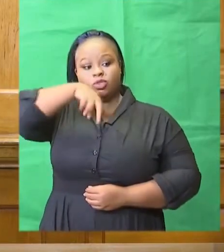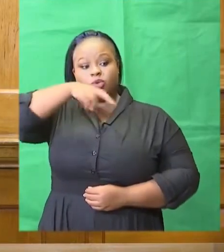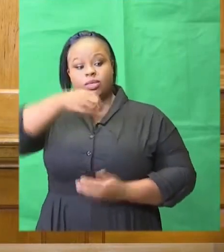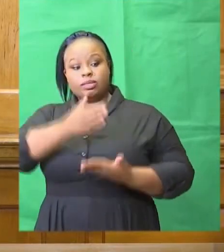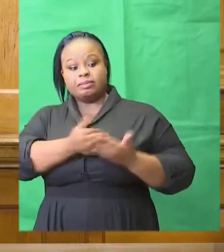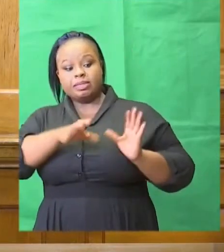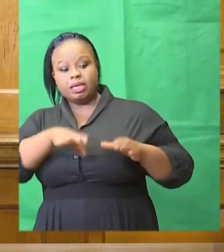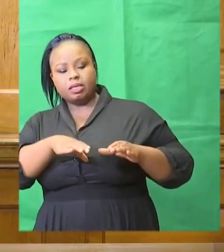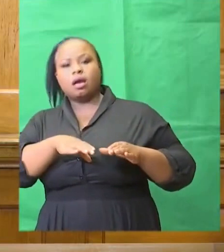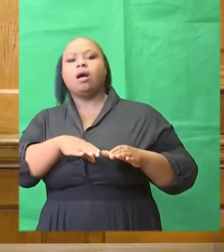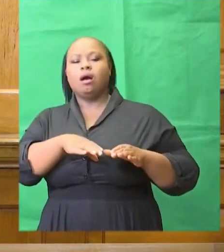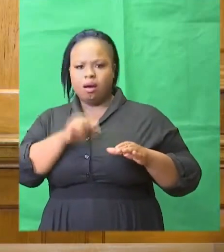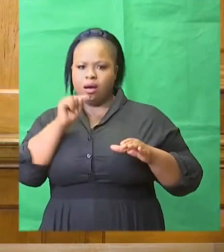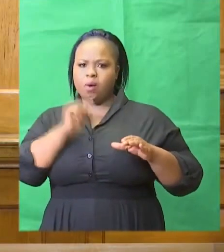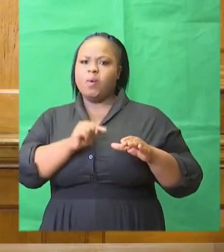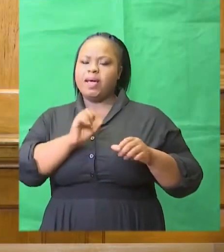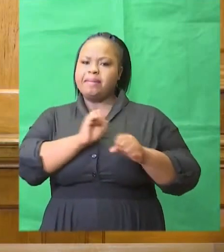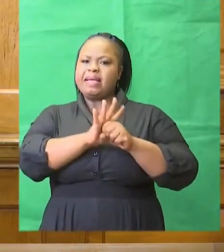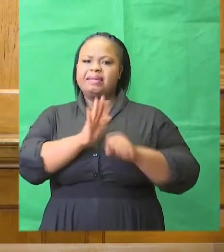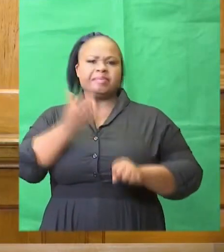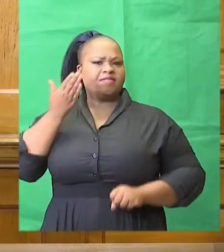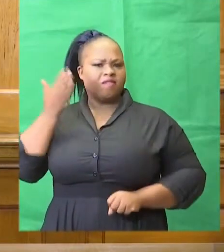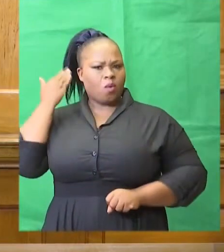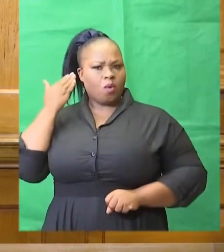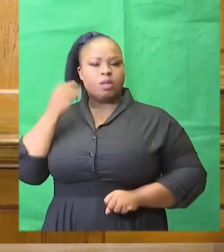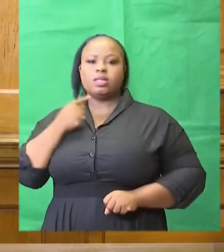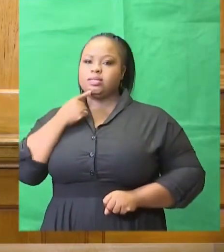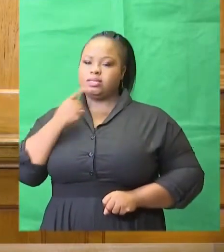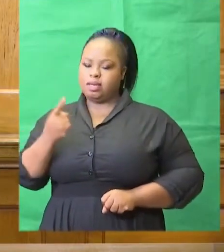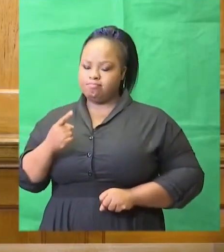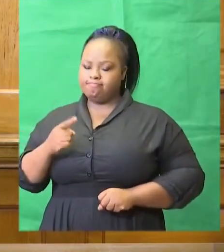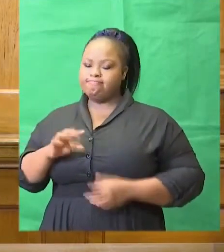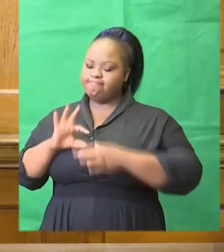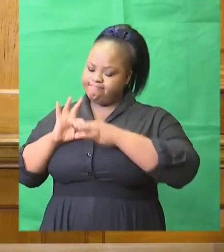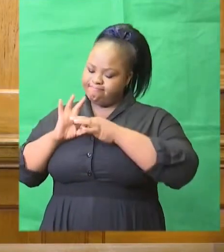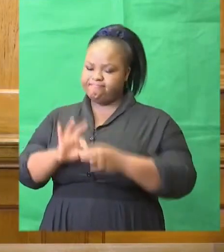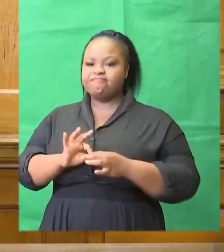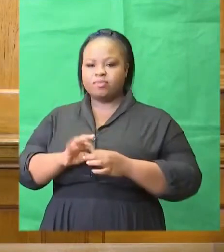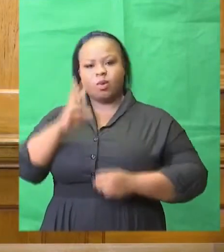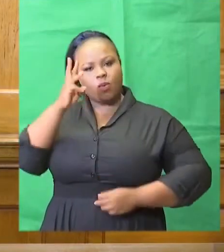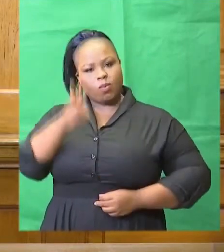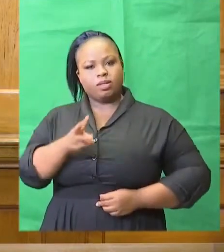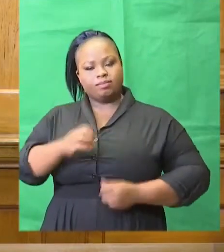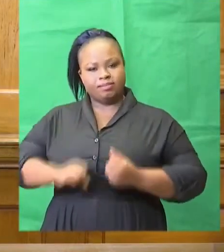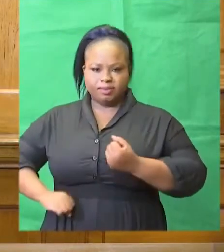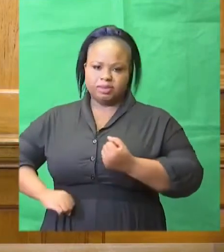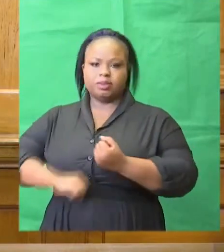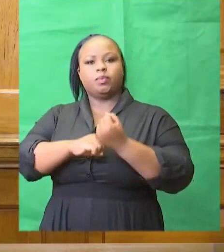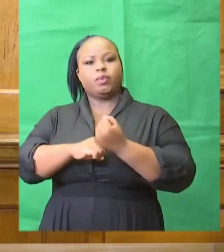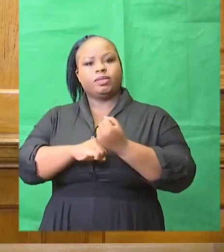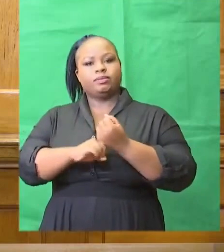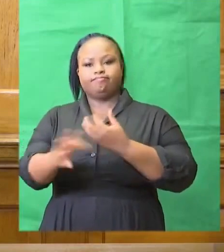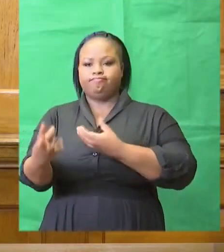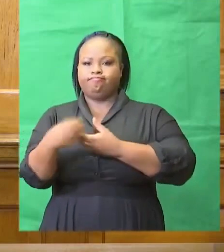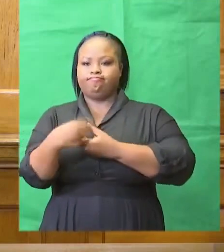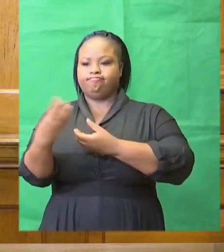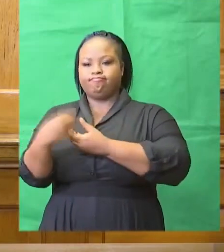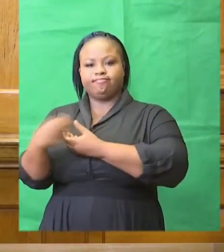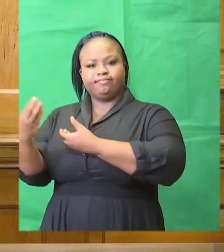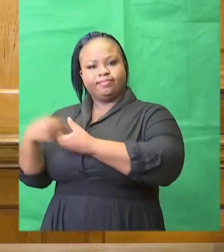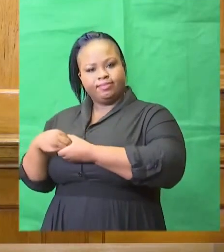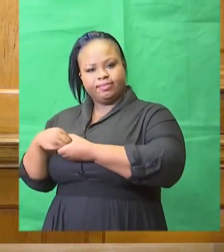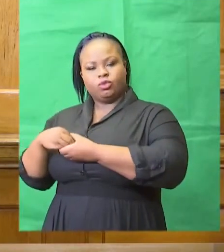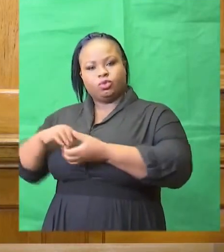countries and made a commitment to support a rapid, resilient, inclusive and